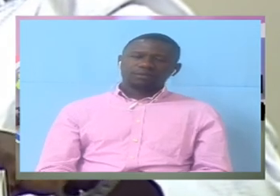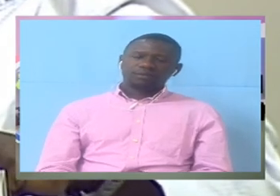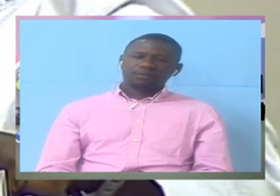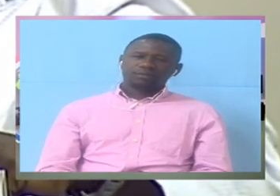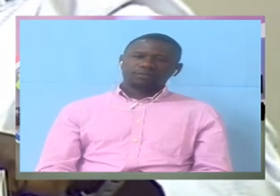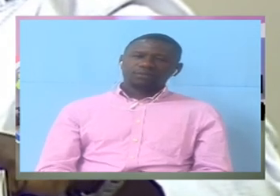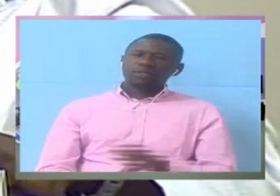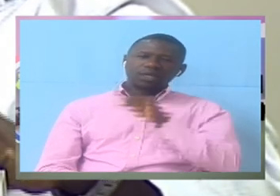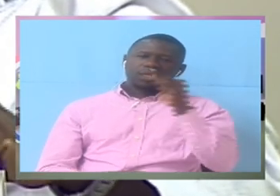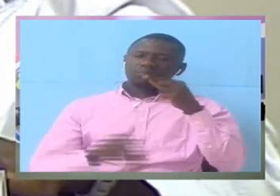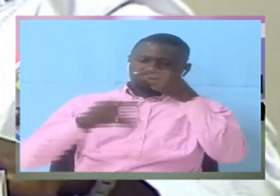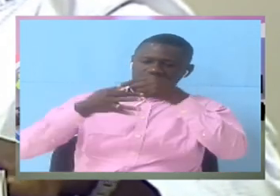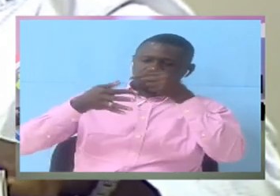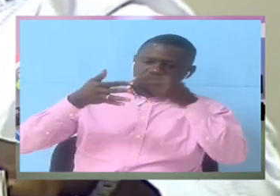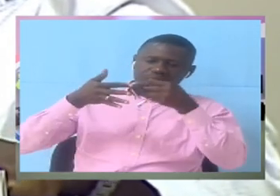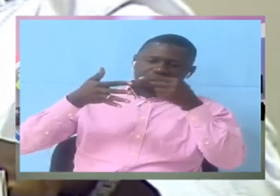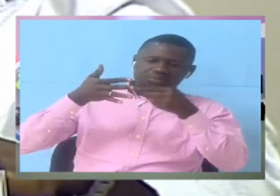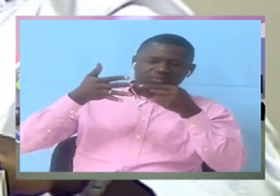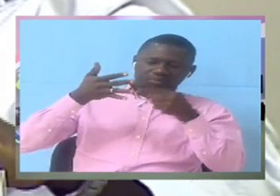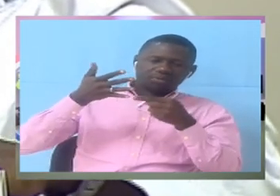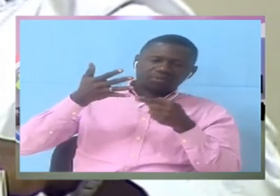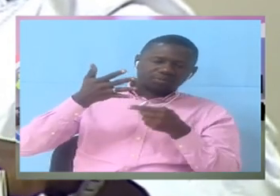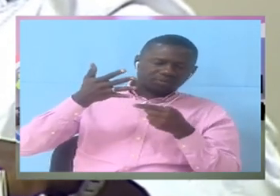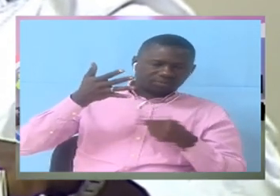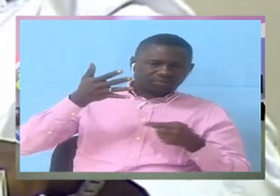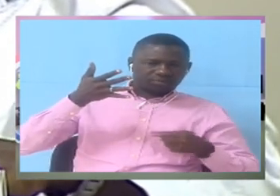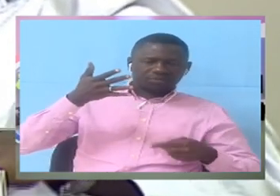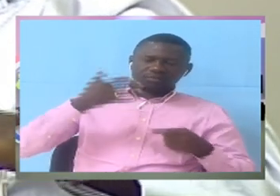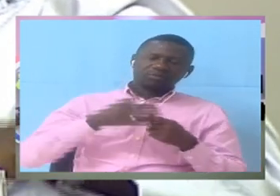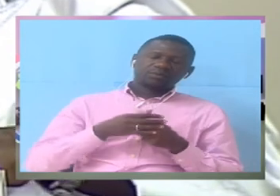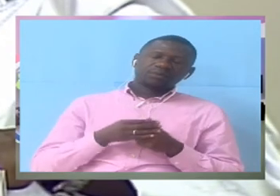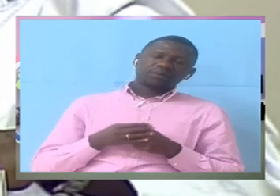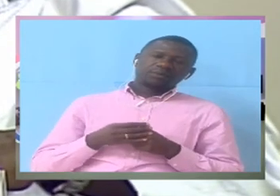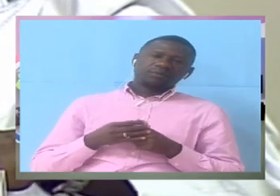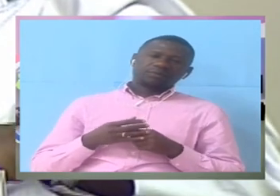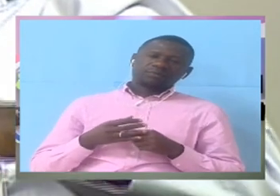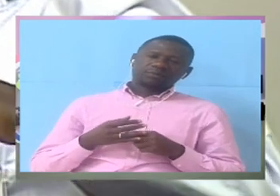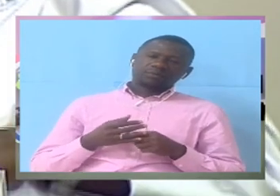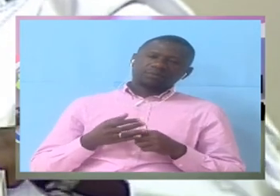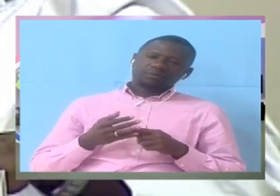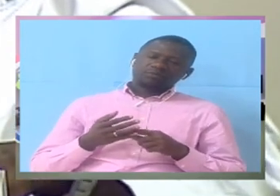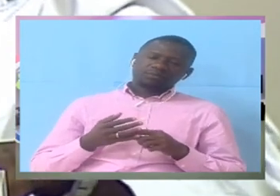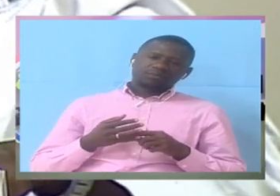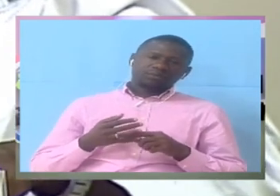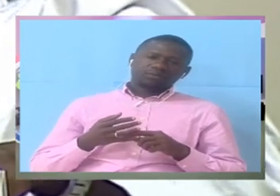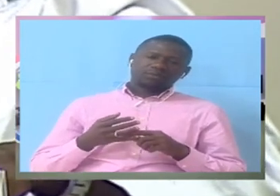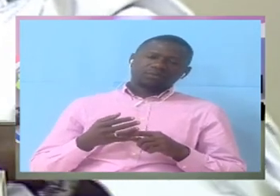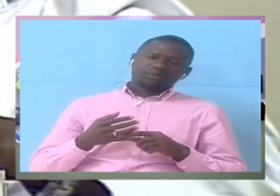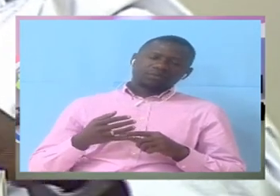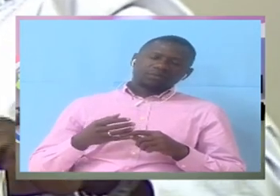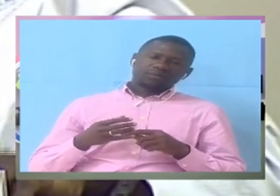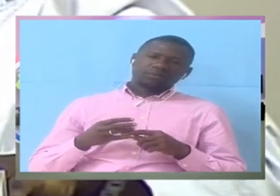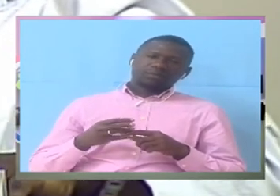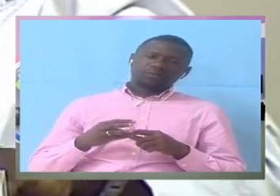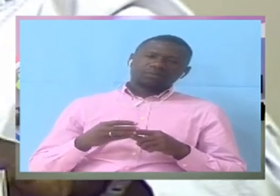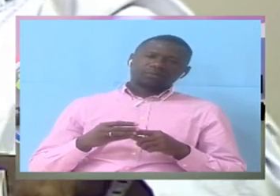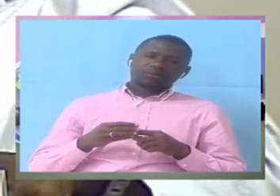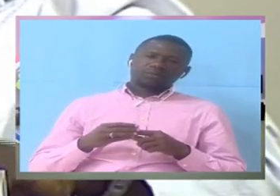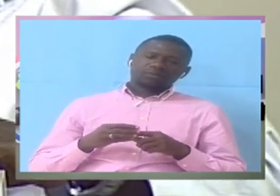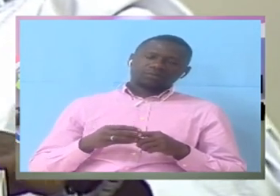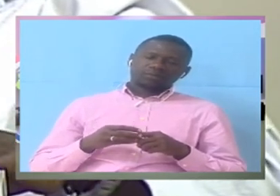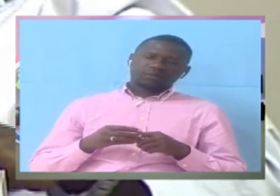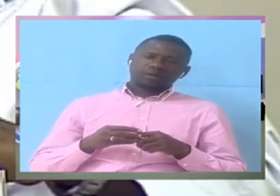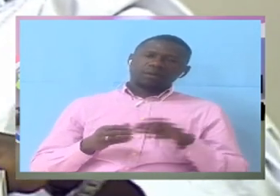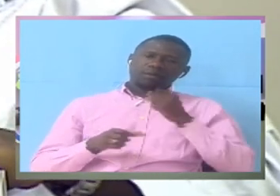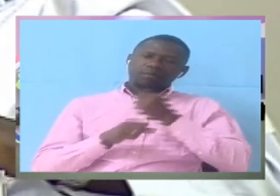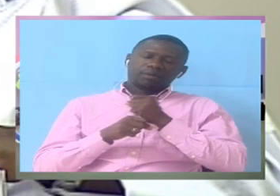Kante. Karamojiba. Kebasano. Invincible. Suleiman Sar. Isa Balde. And yourself.